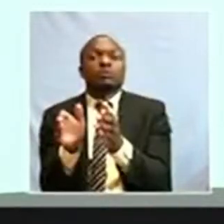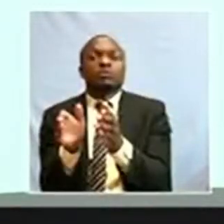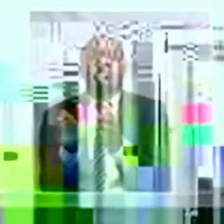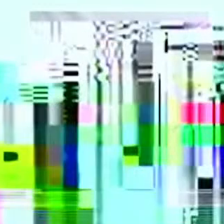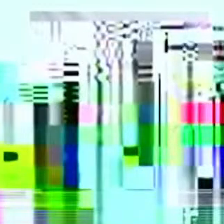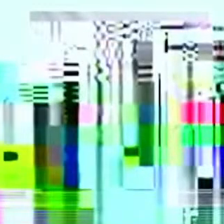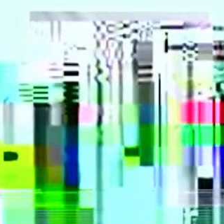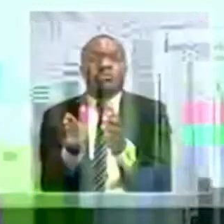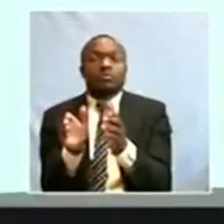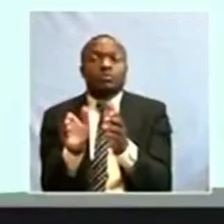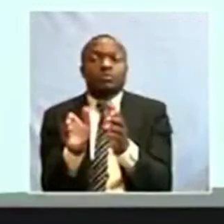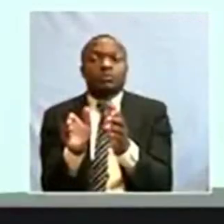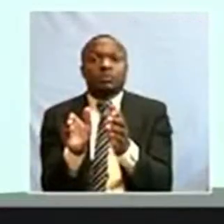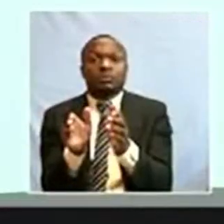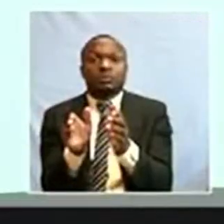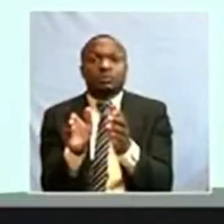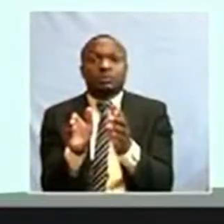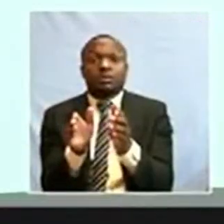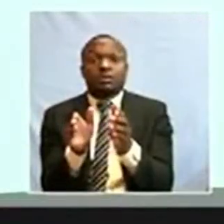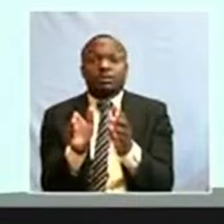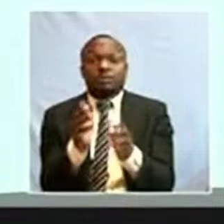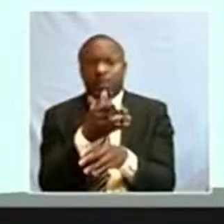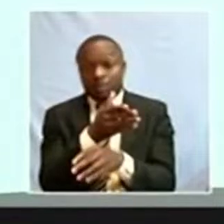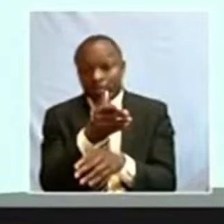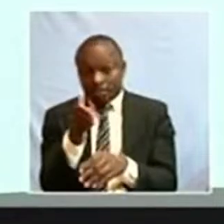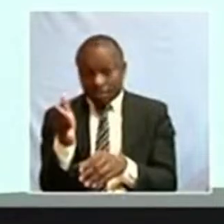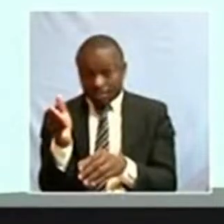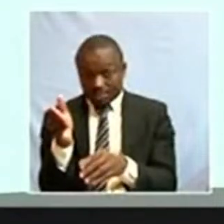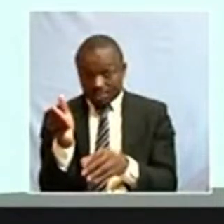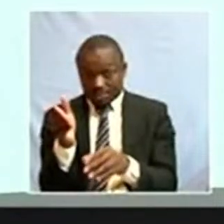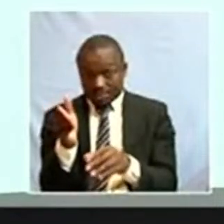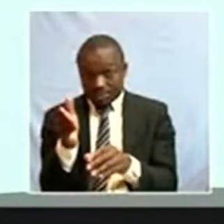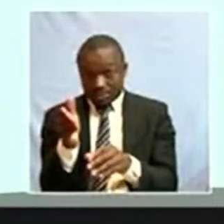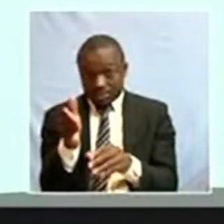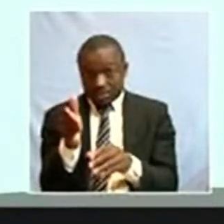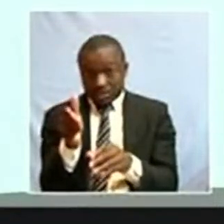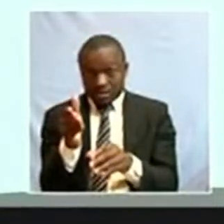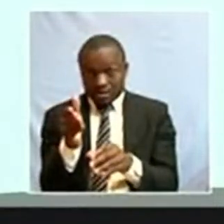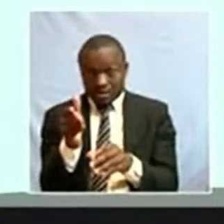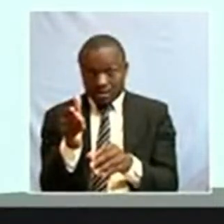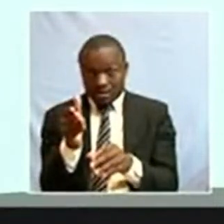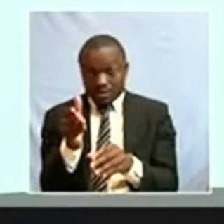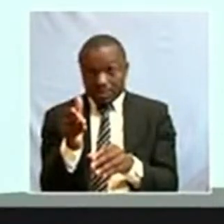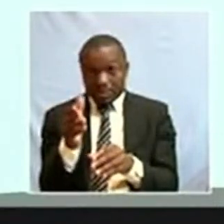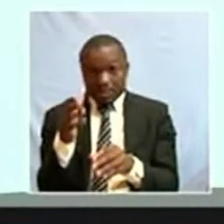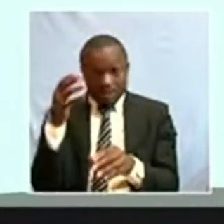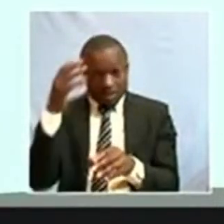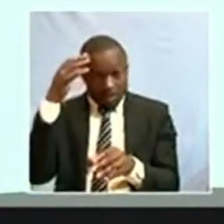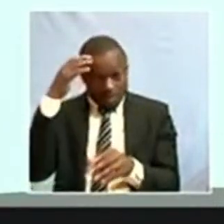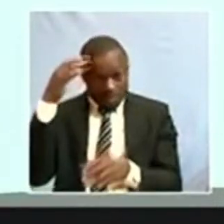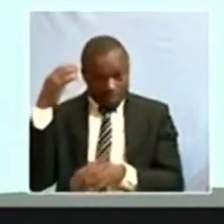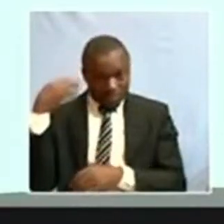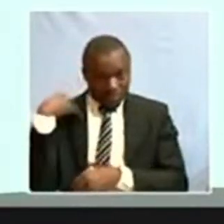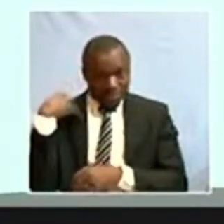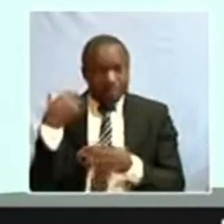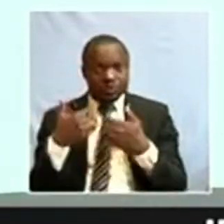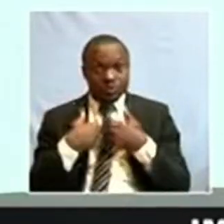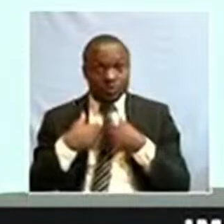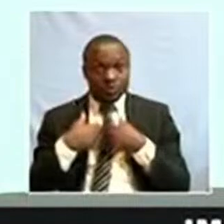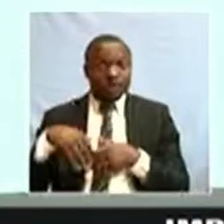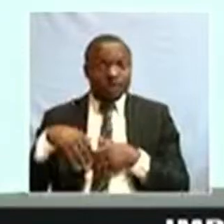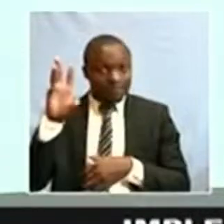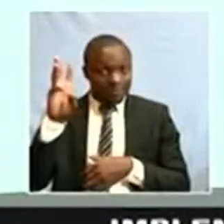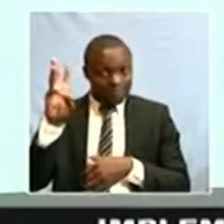and decongest civic centers. So currently we have about 6 mini civic centers that are